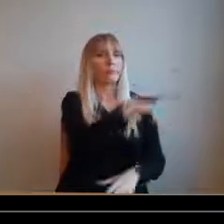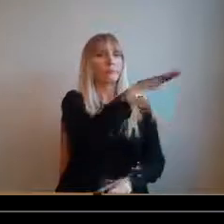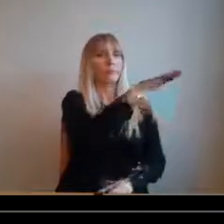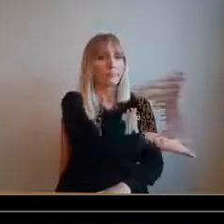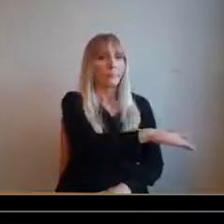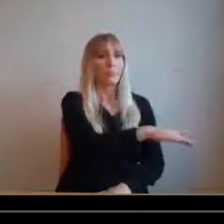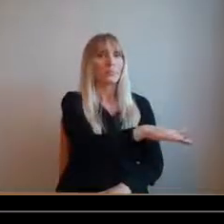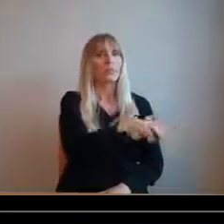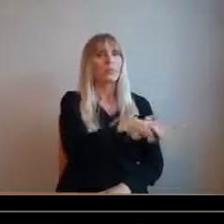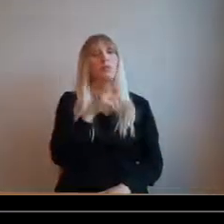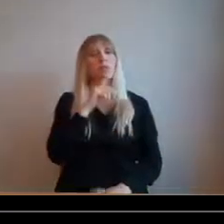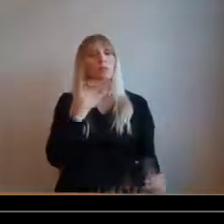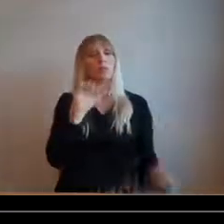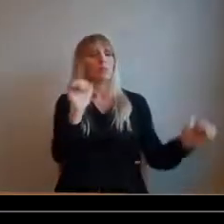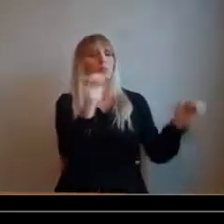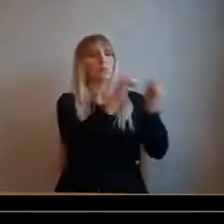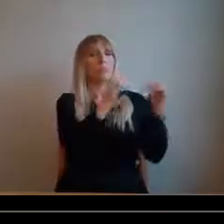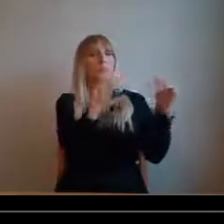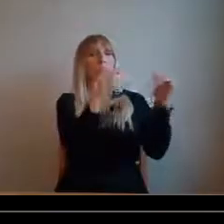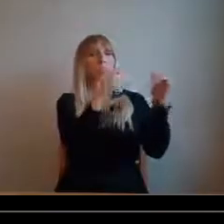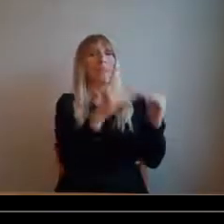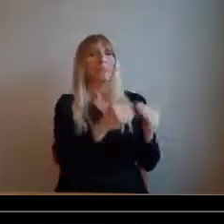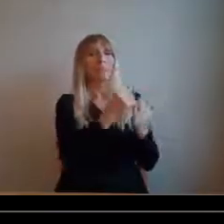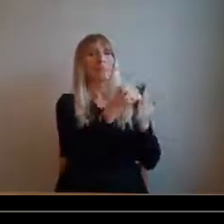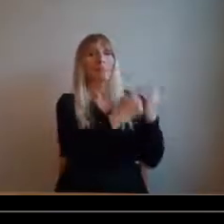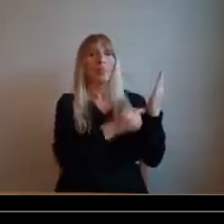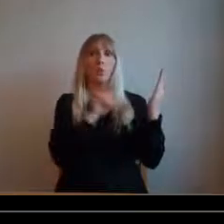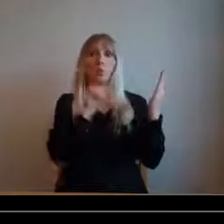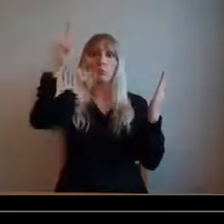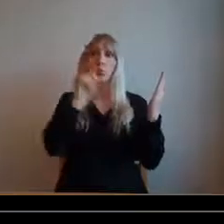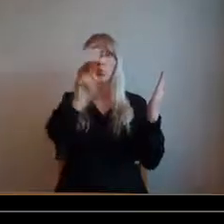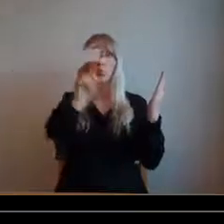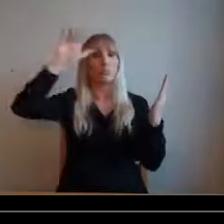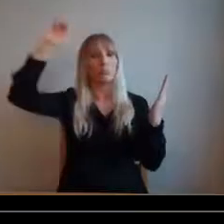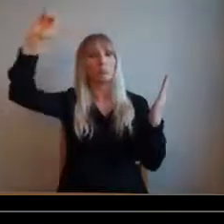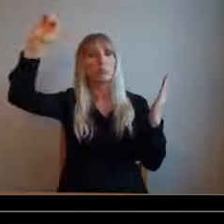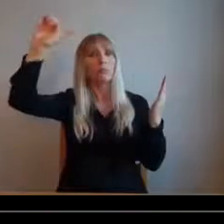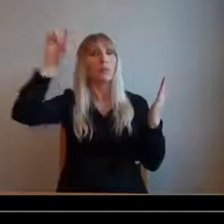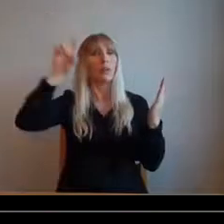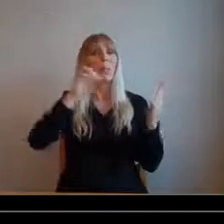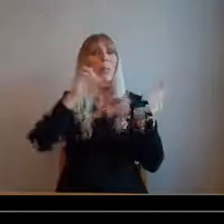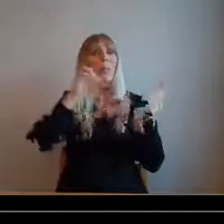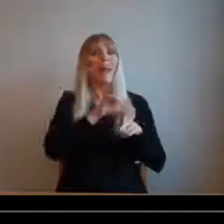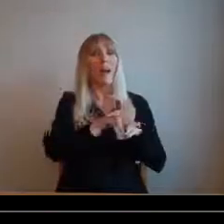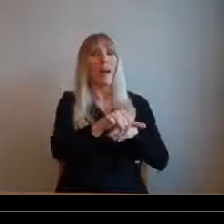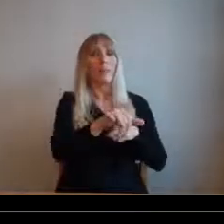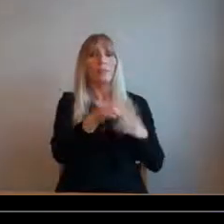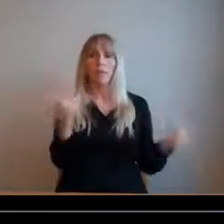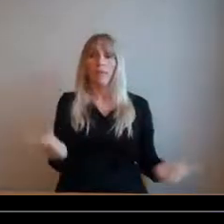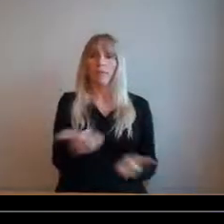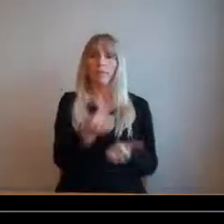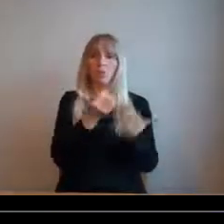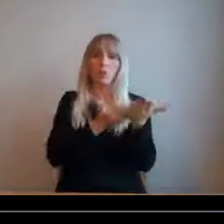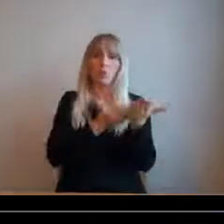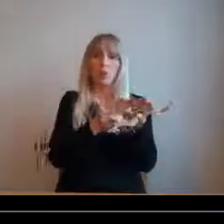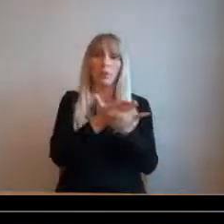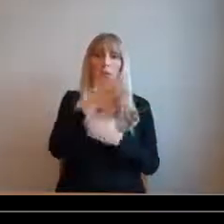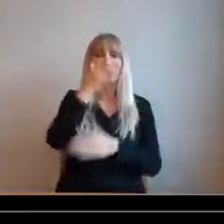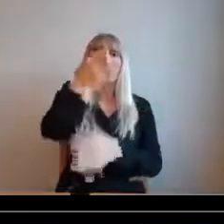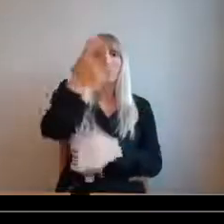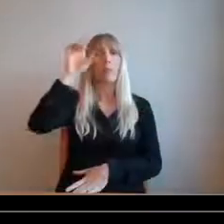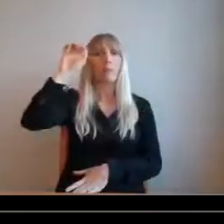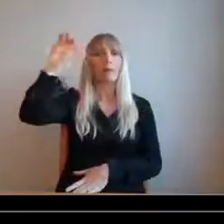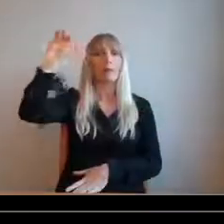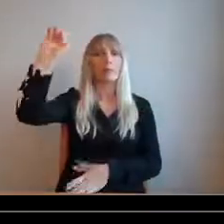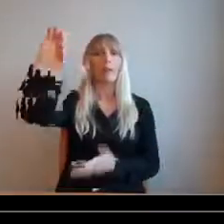They comply with the standard at the moment, but if after the stock take that the government recently did, if there's